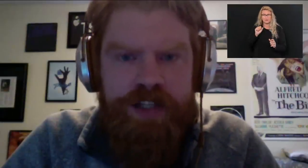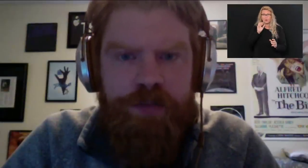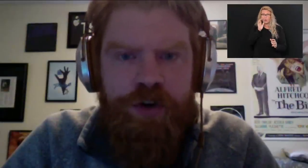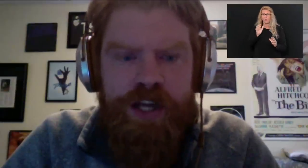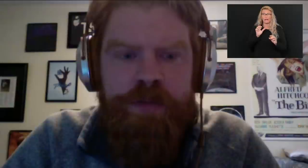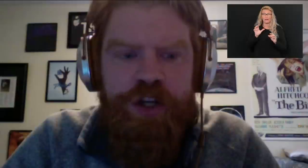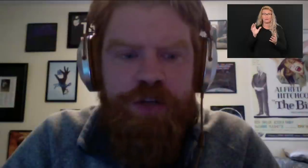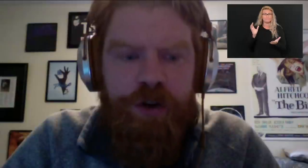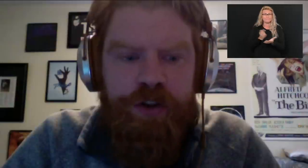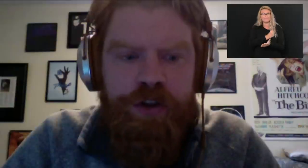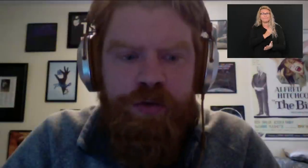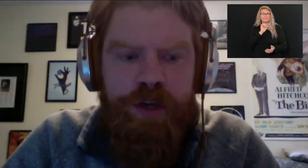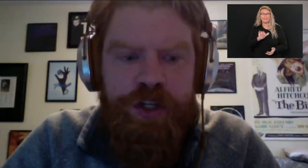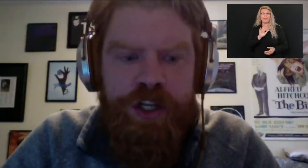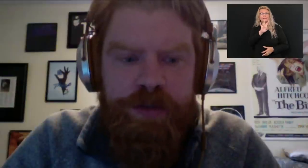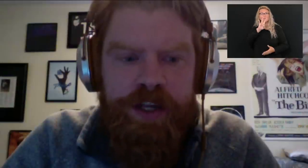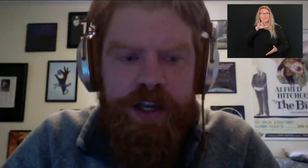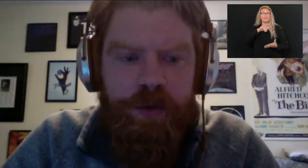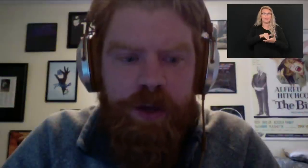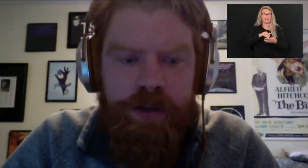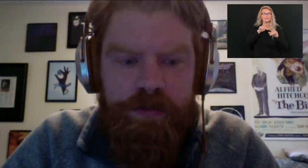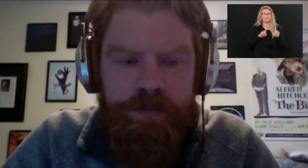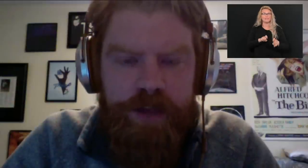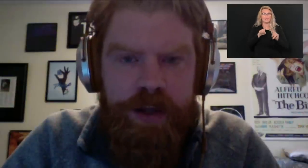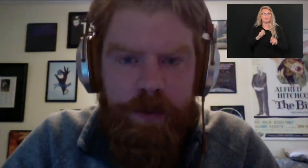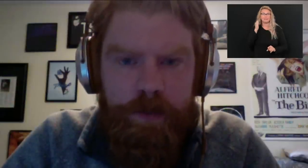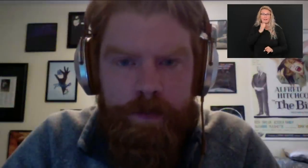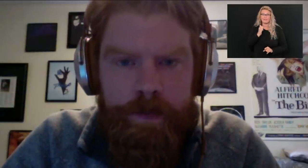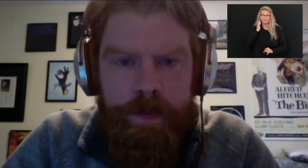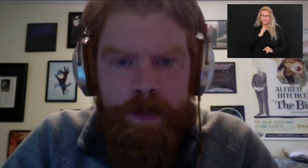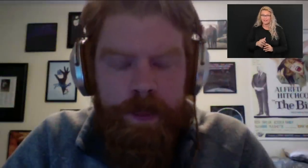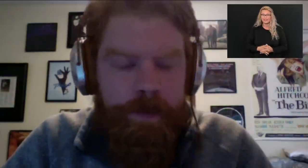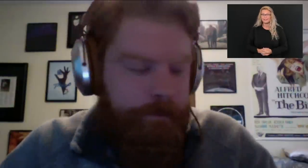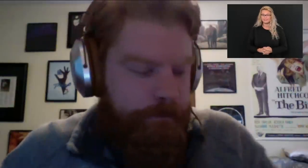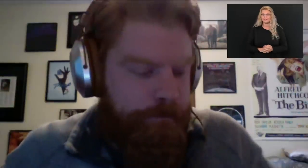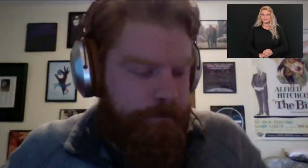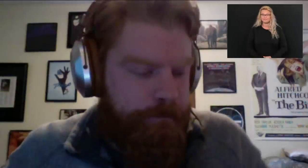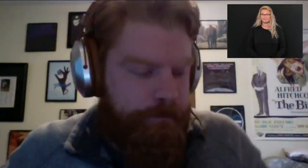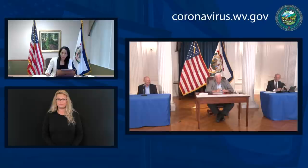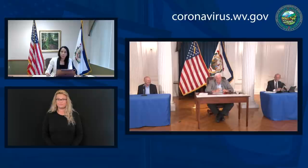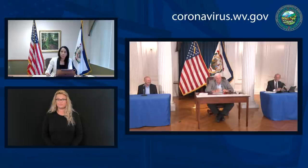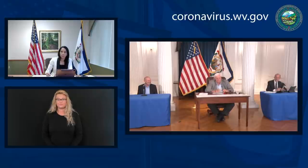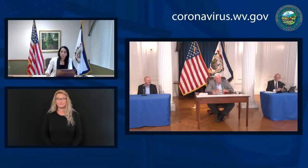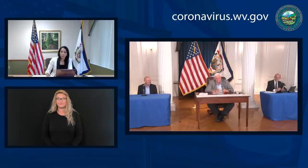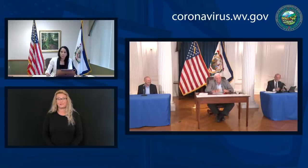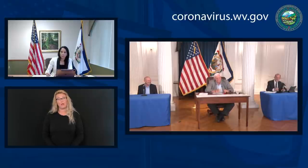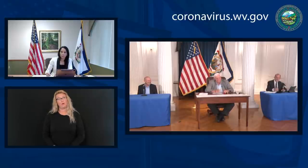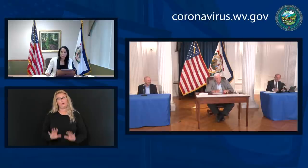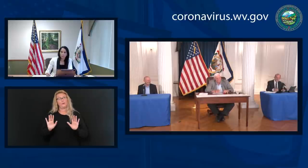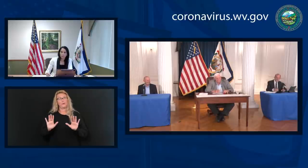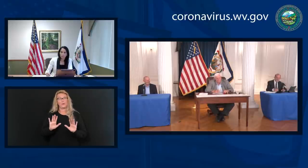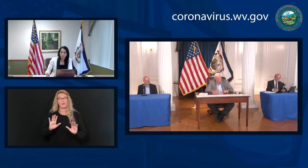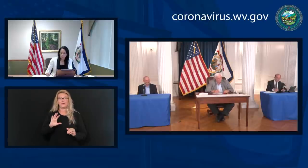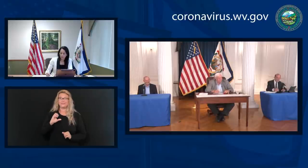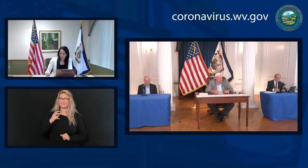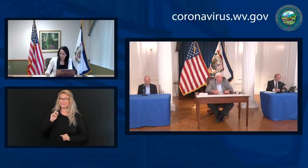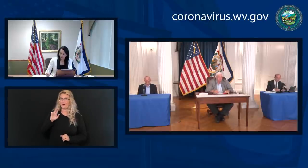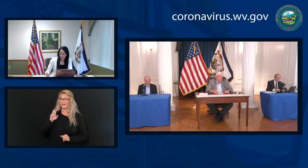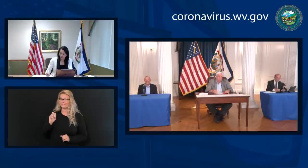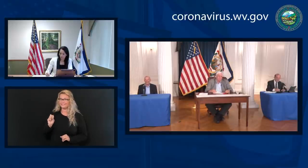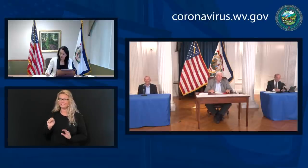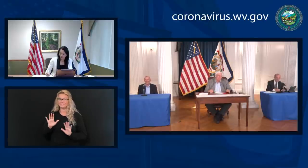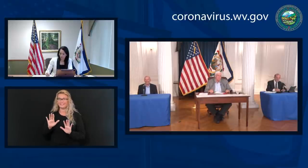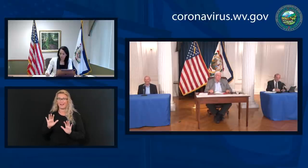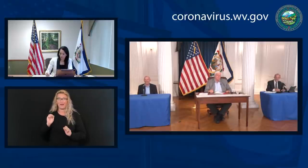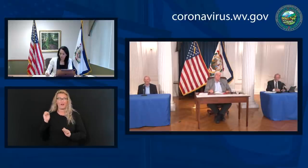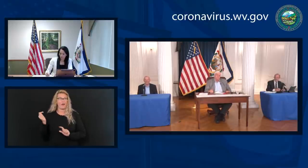test per day benchmark that you mentioned at the beginning of the week? Thank you. Charles, first of all, you know, the, all the people